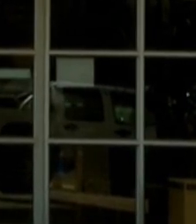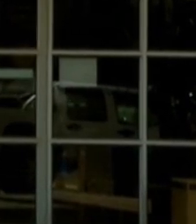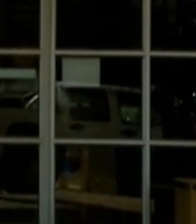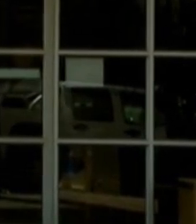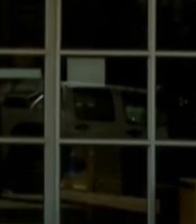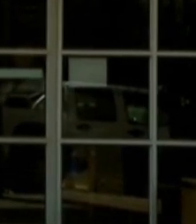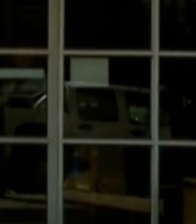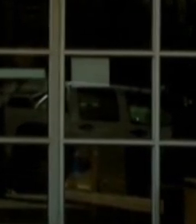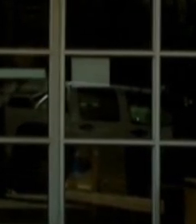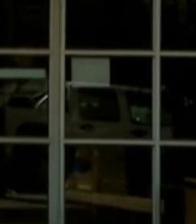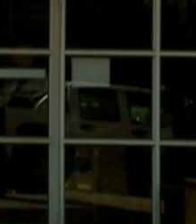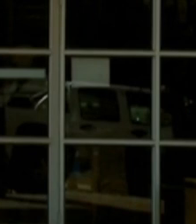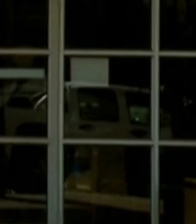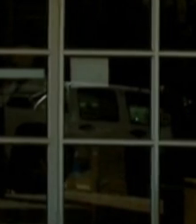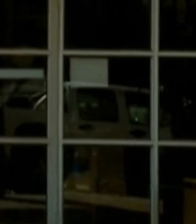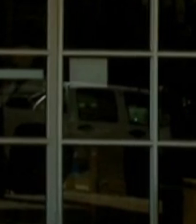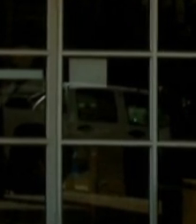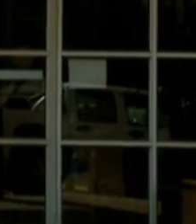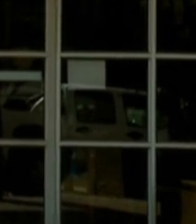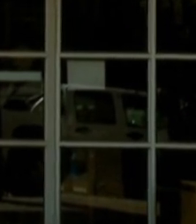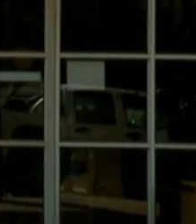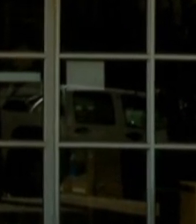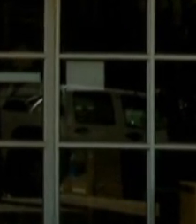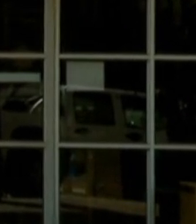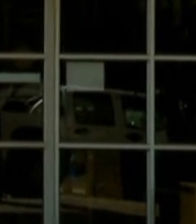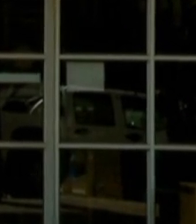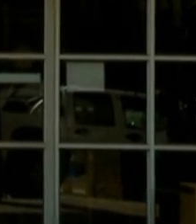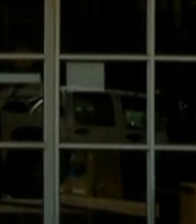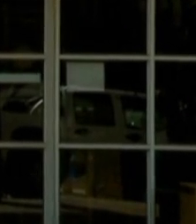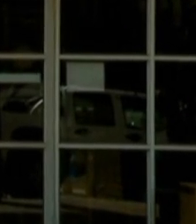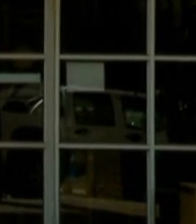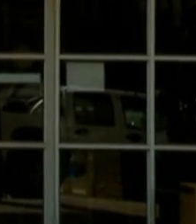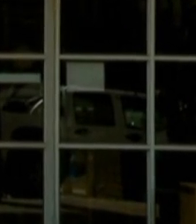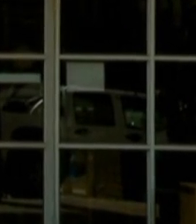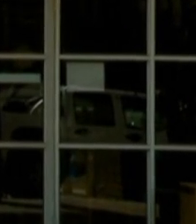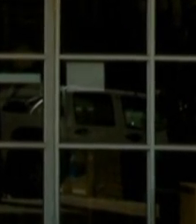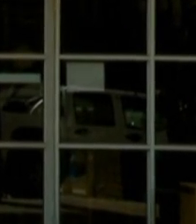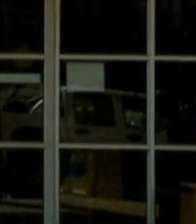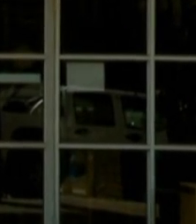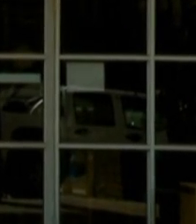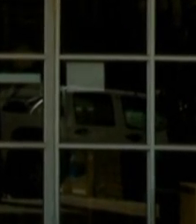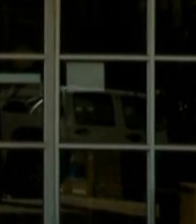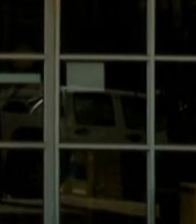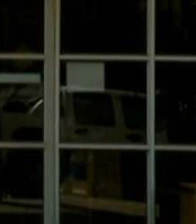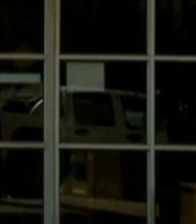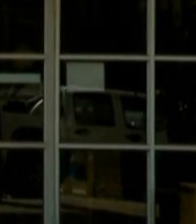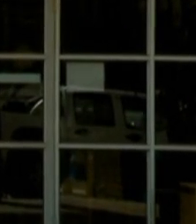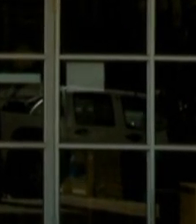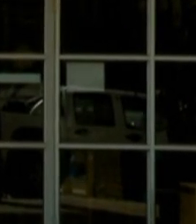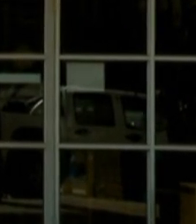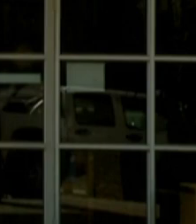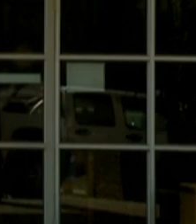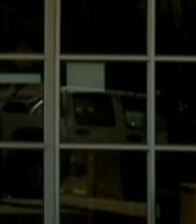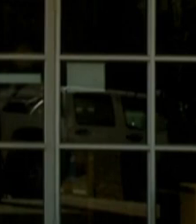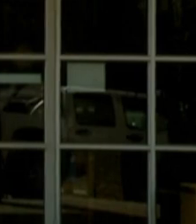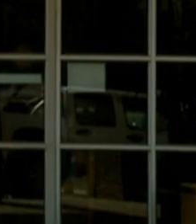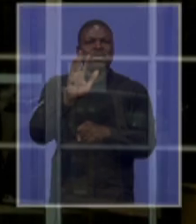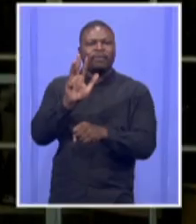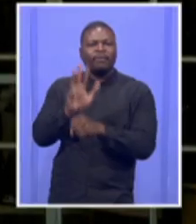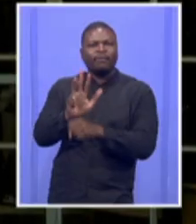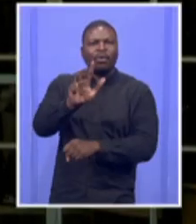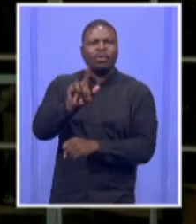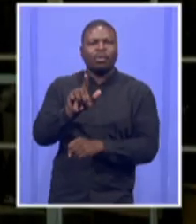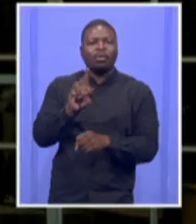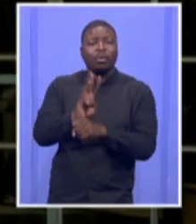legal aid provided. However, there is a lawyer that will be presenting the 15th, 16th and 17th accused in the matter.